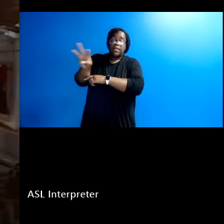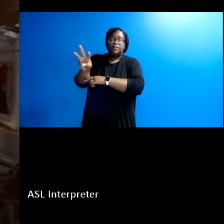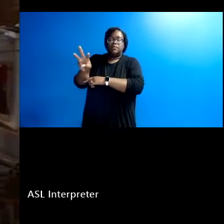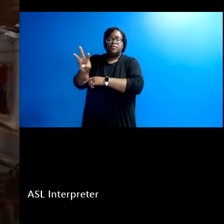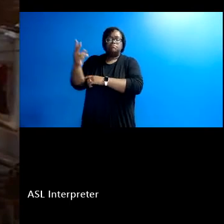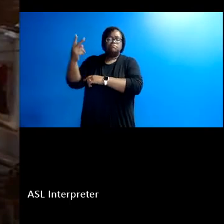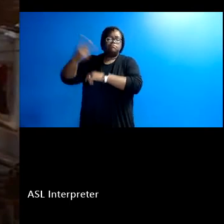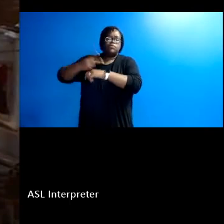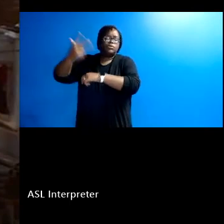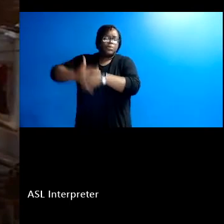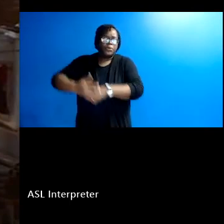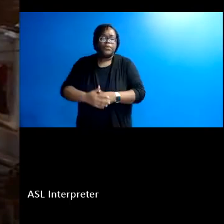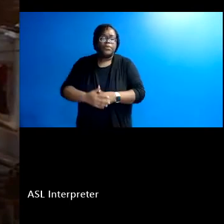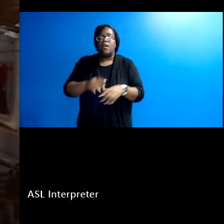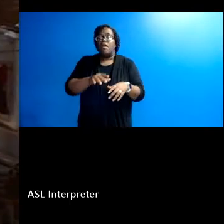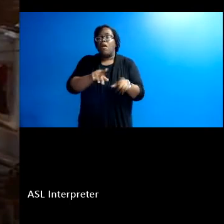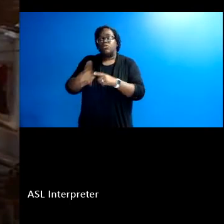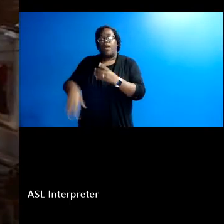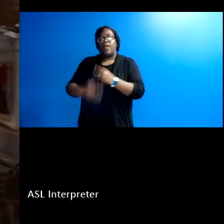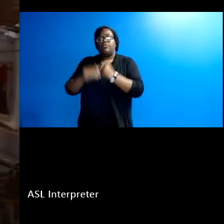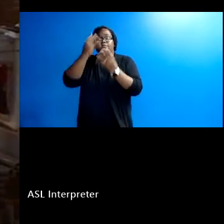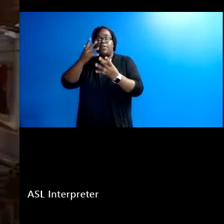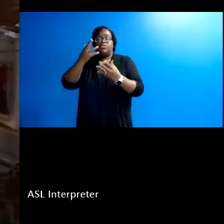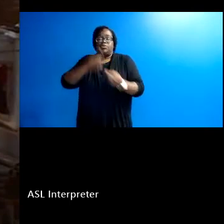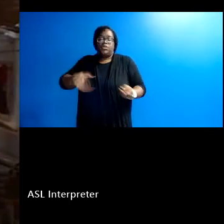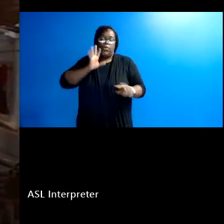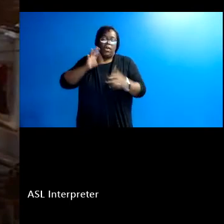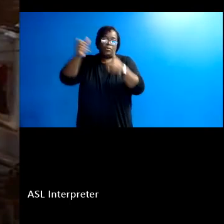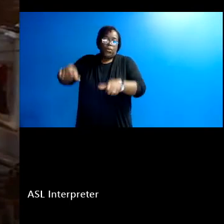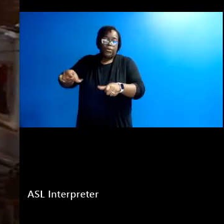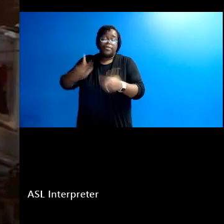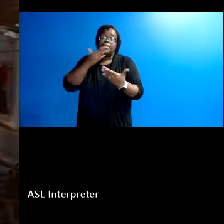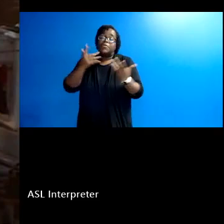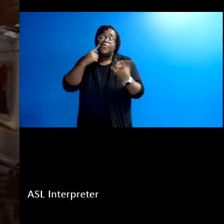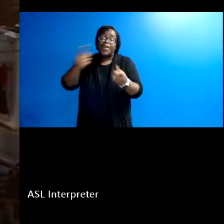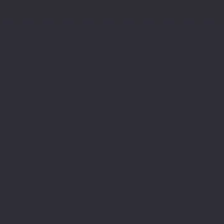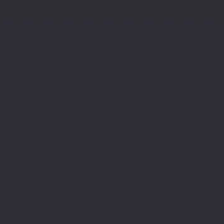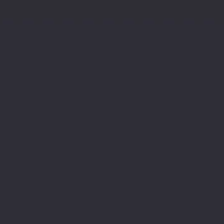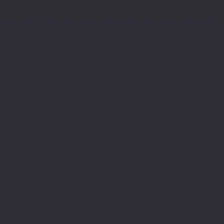as well as other information and resources. So thank you again for attending, and have a great evening.